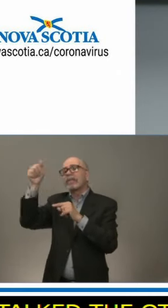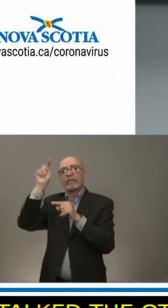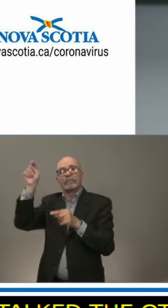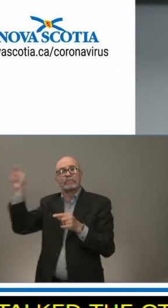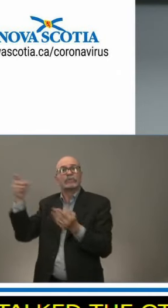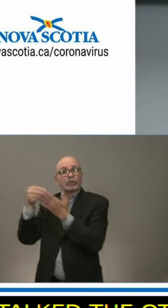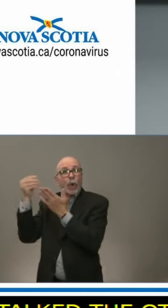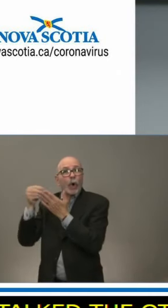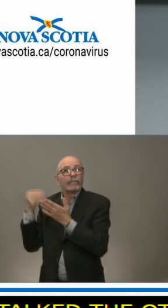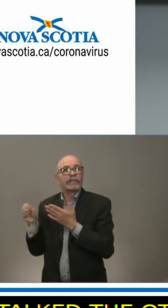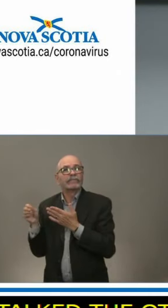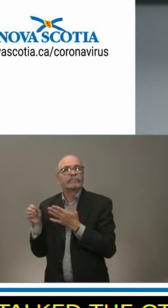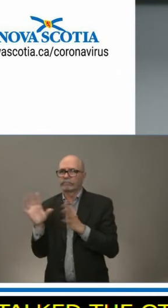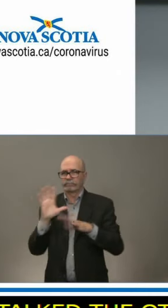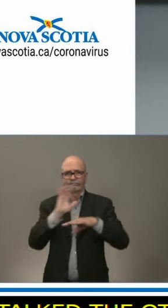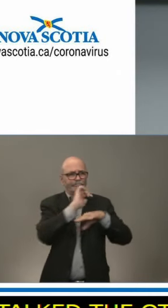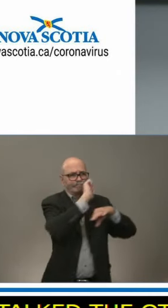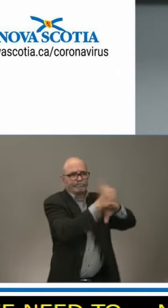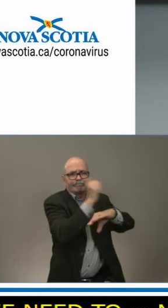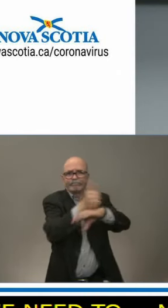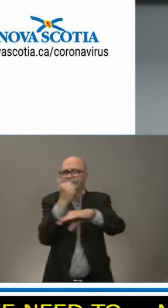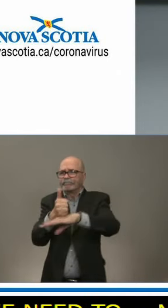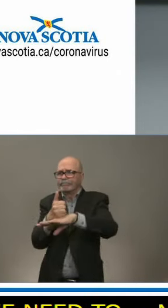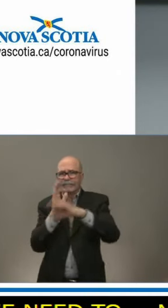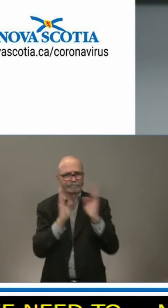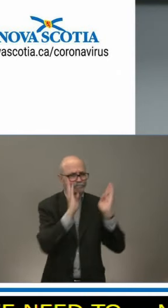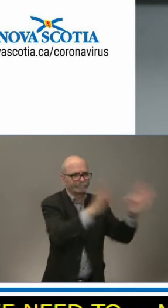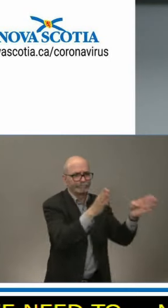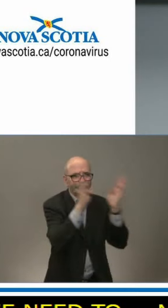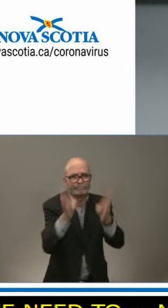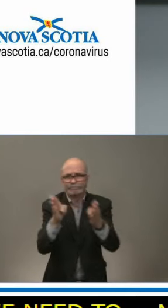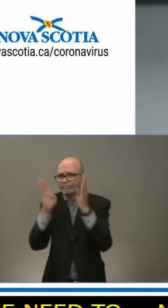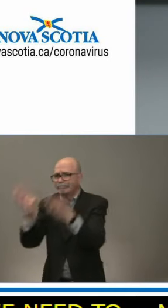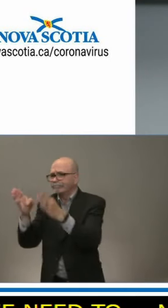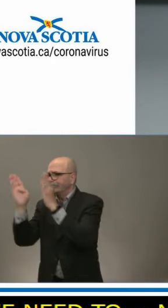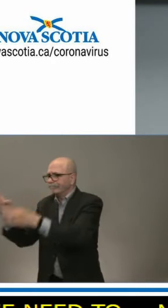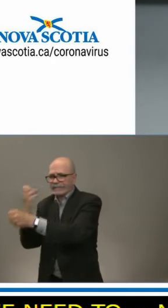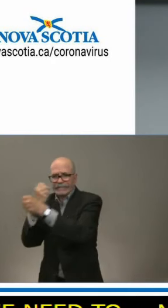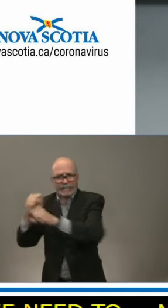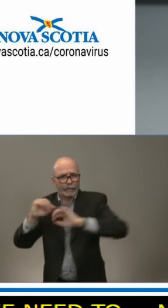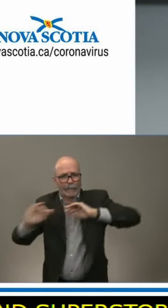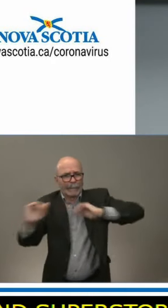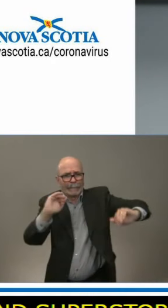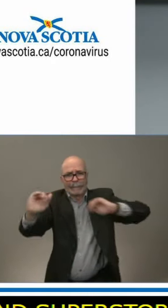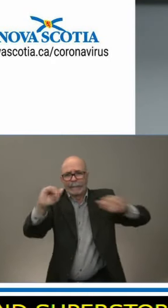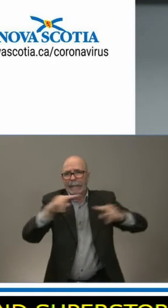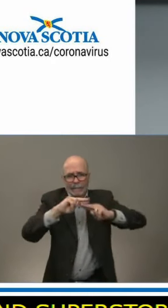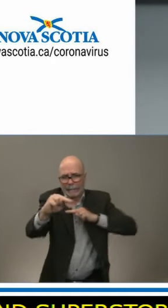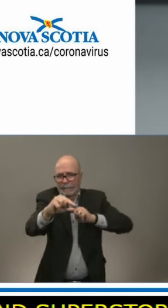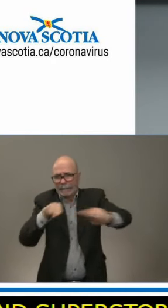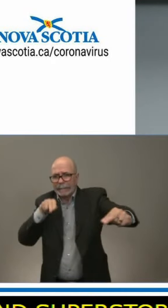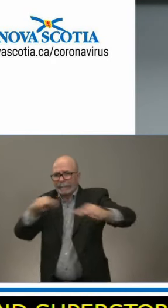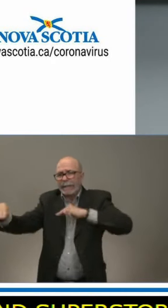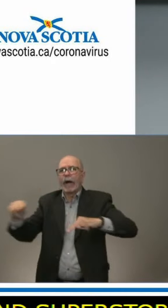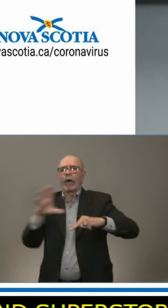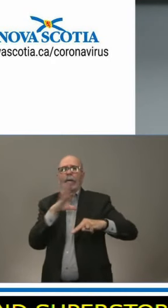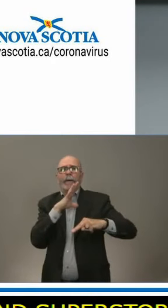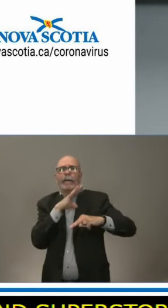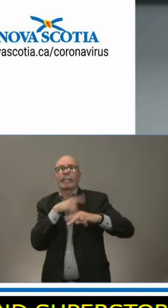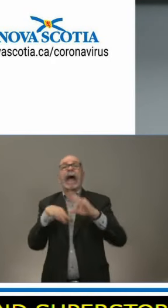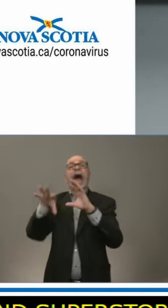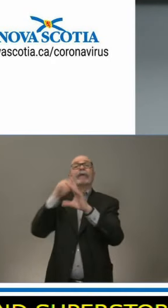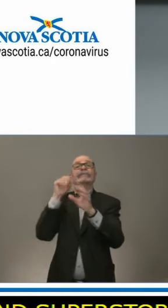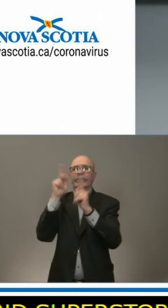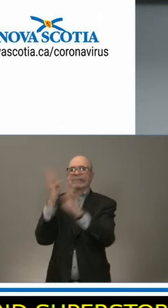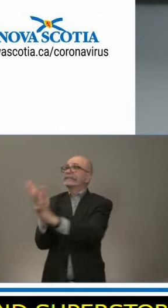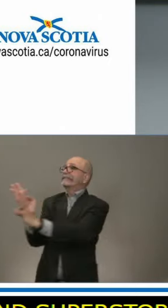manage and keep their store environments as safe as possible. But if people just crowd up outside, all that what's in the store is for naught